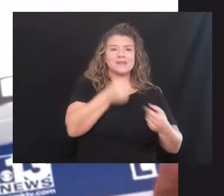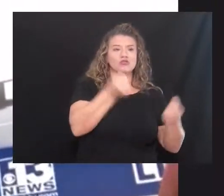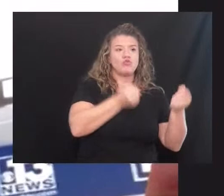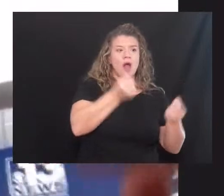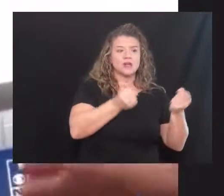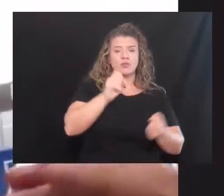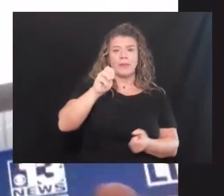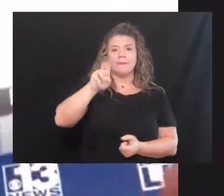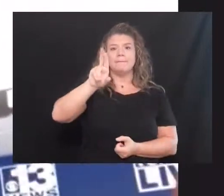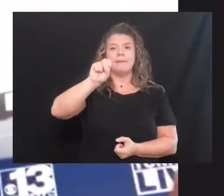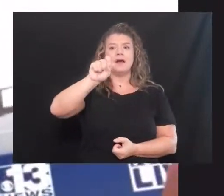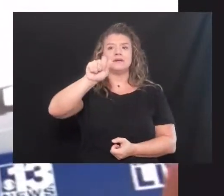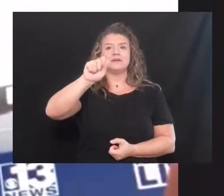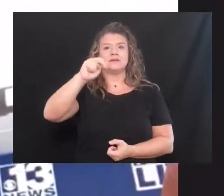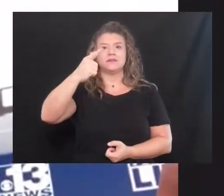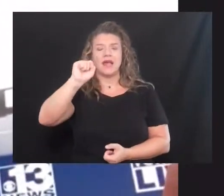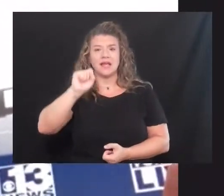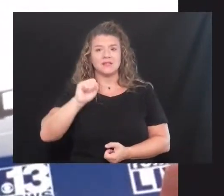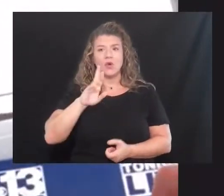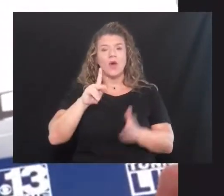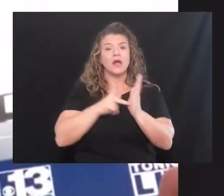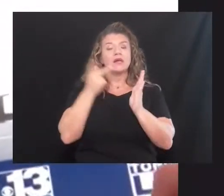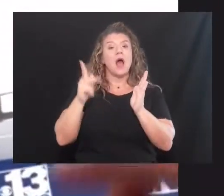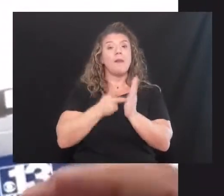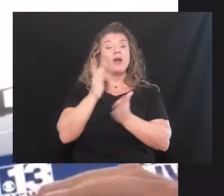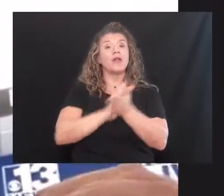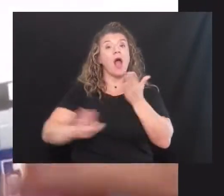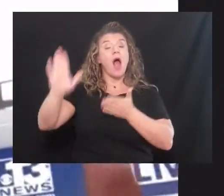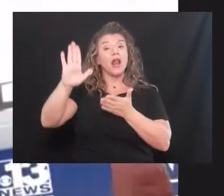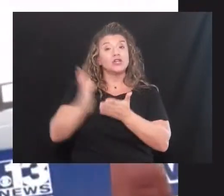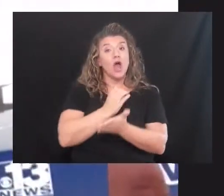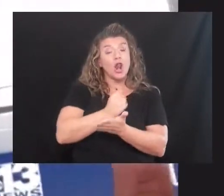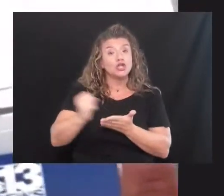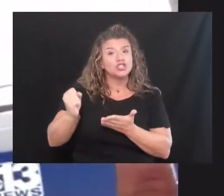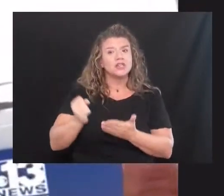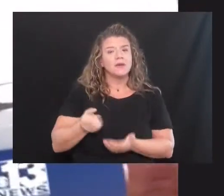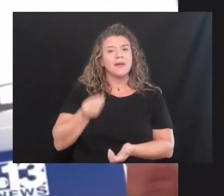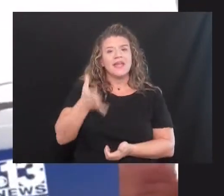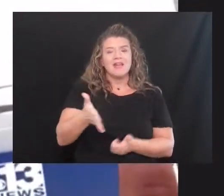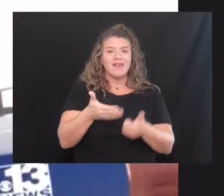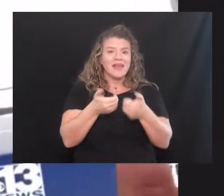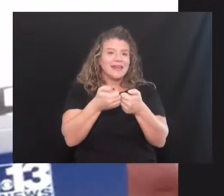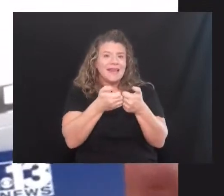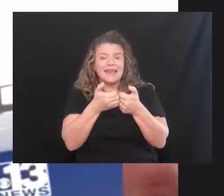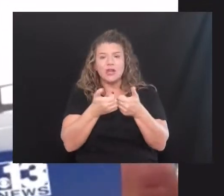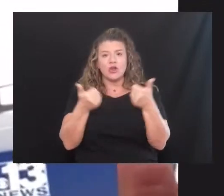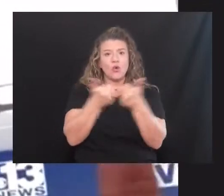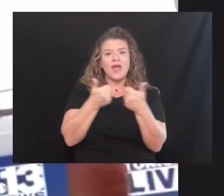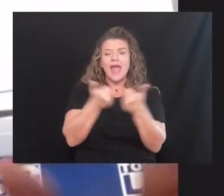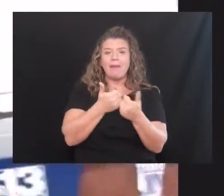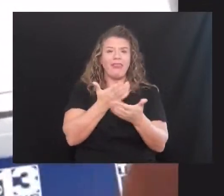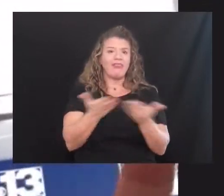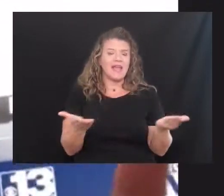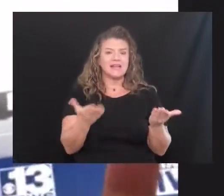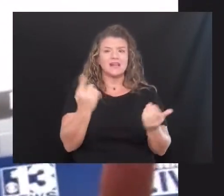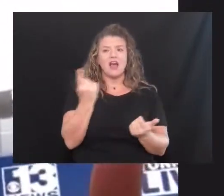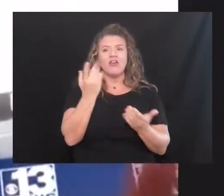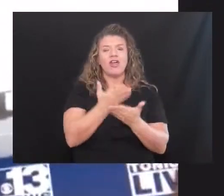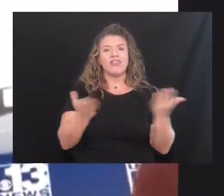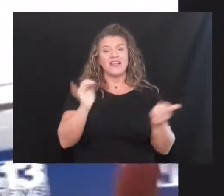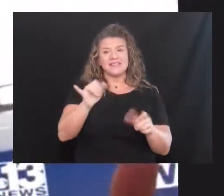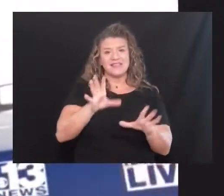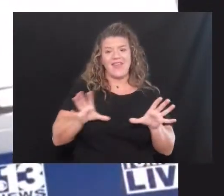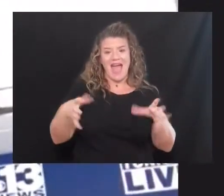Mustangs, perhaps doubling the number of college scholarships, throwing in Nintendo gaming devices and other things that appeal to those